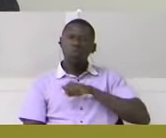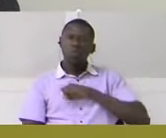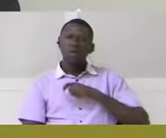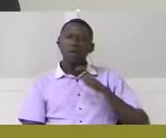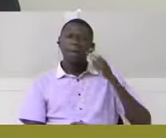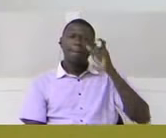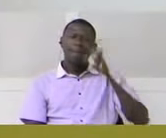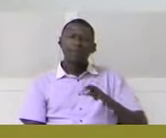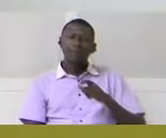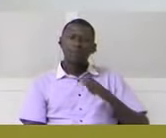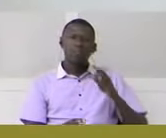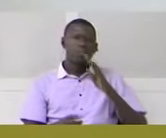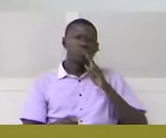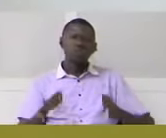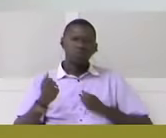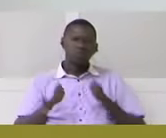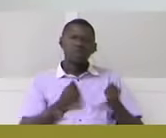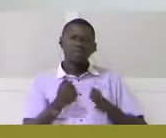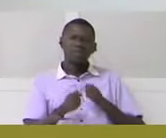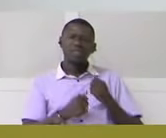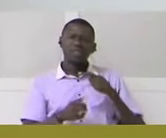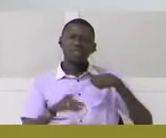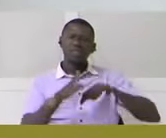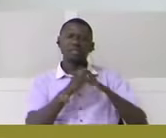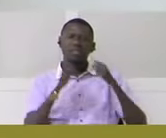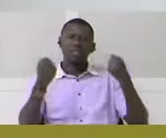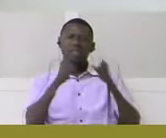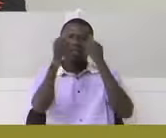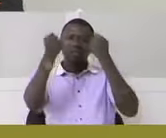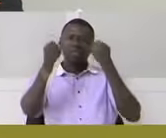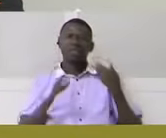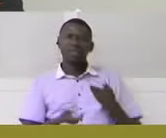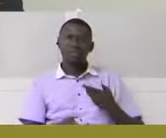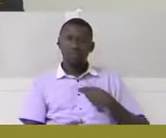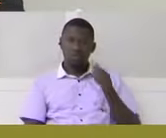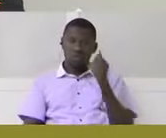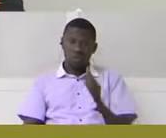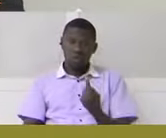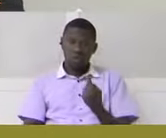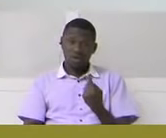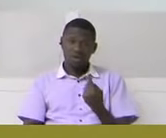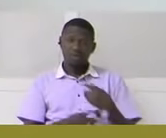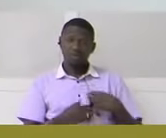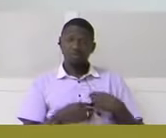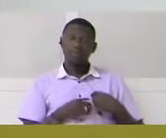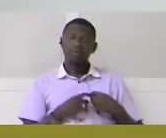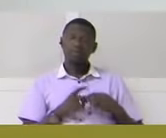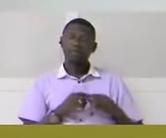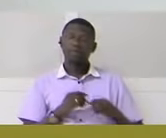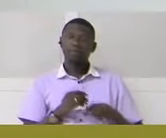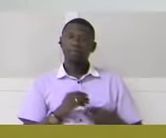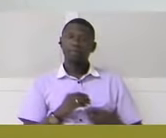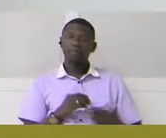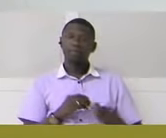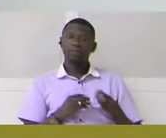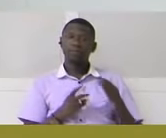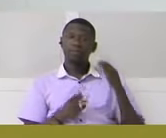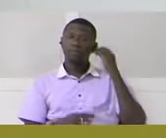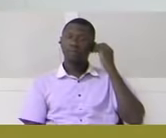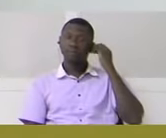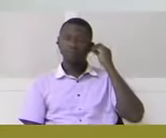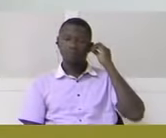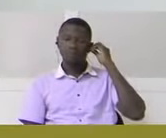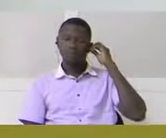in that accident? Atadamani mantoro soto accident kono bang. Actually, he was not the only